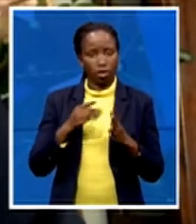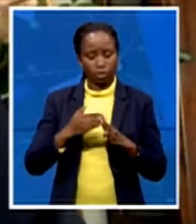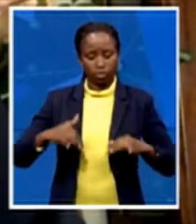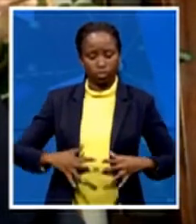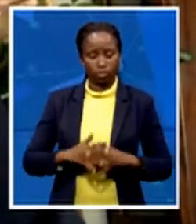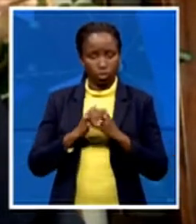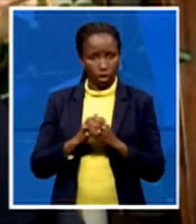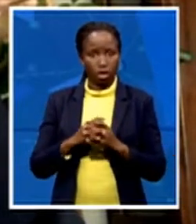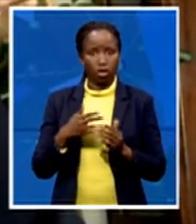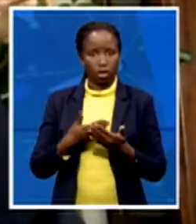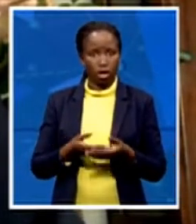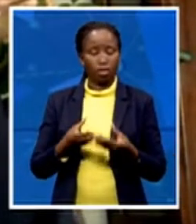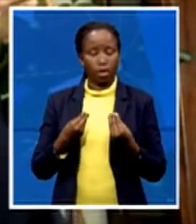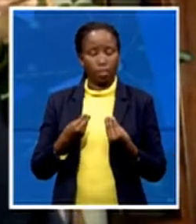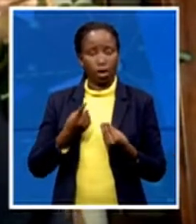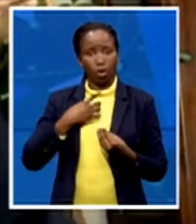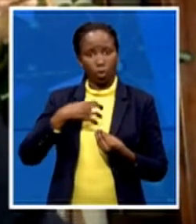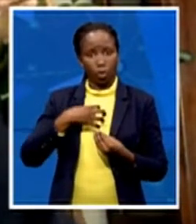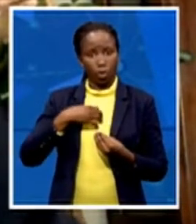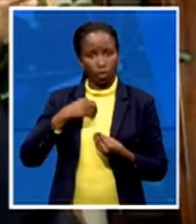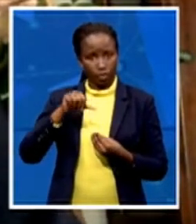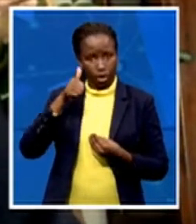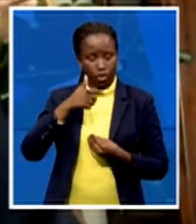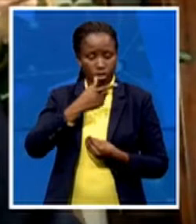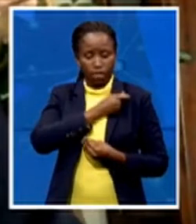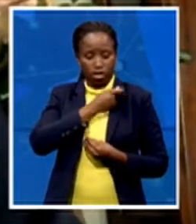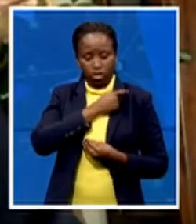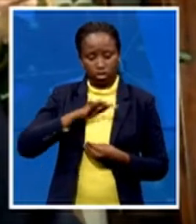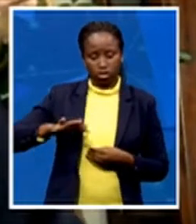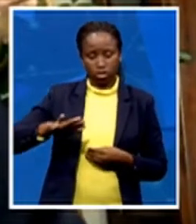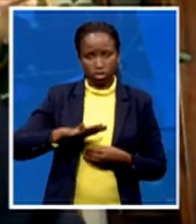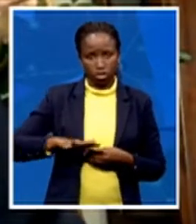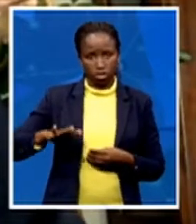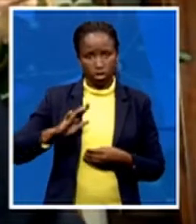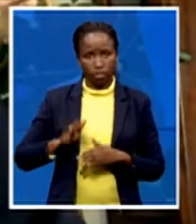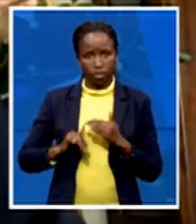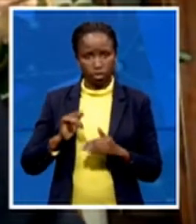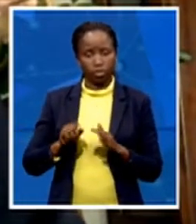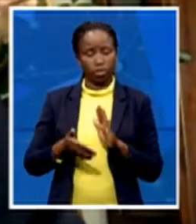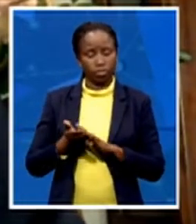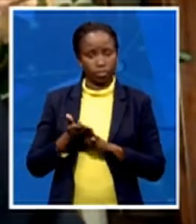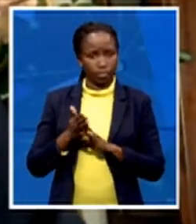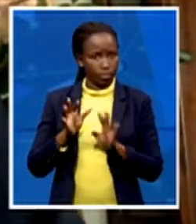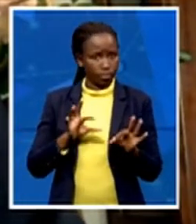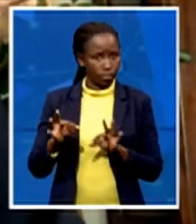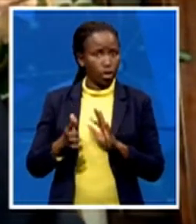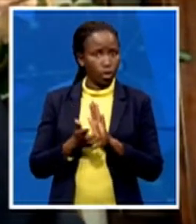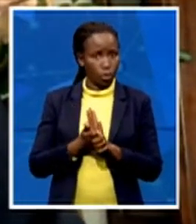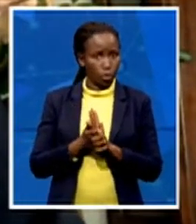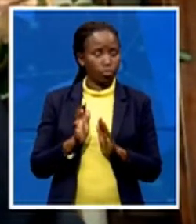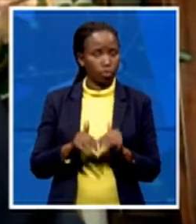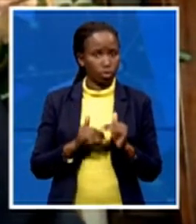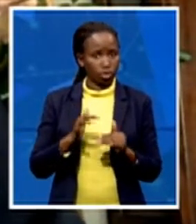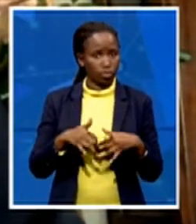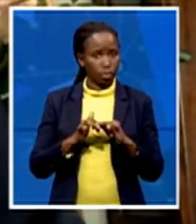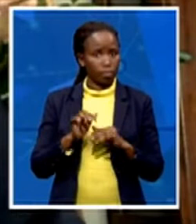mass vaccination sites, the processes right, the legal processes in place, and over the next few weeks we will